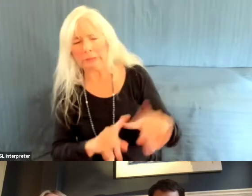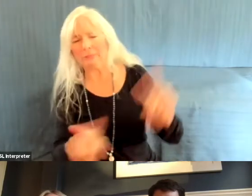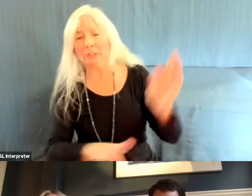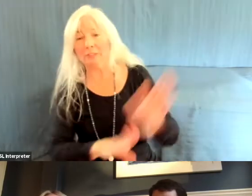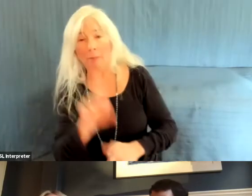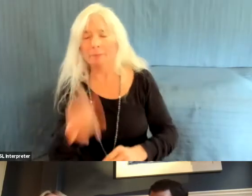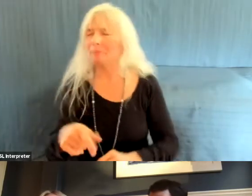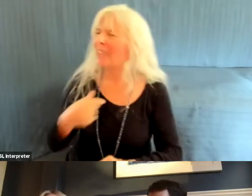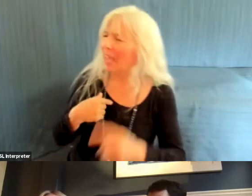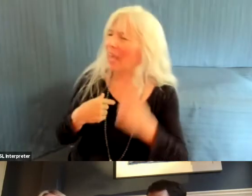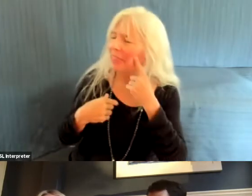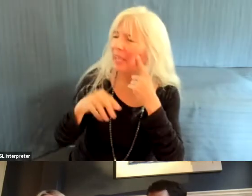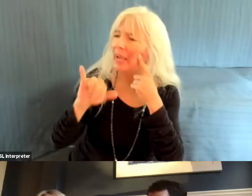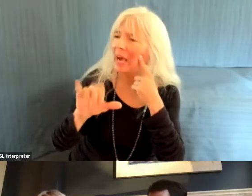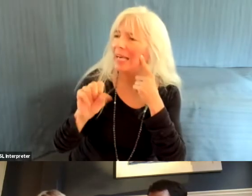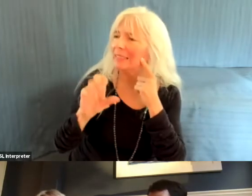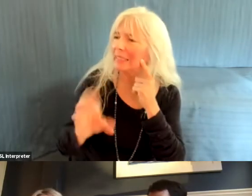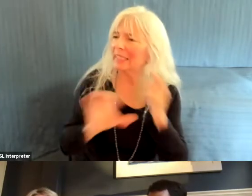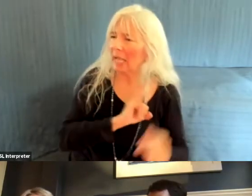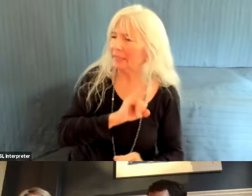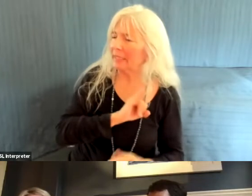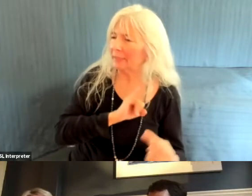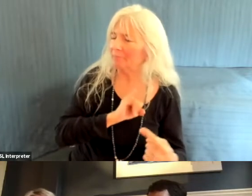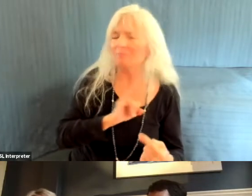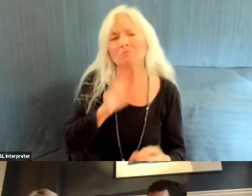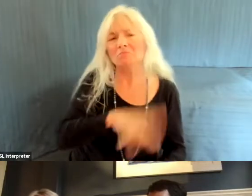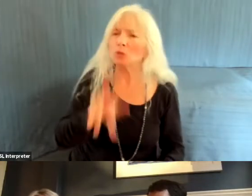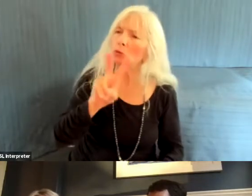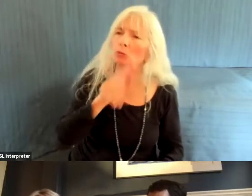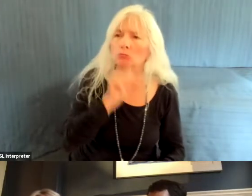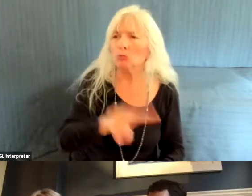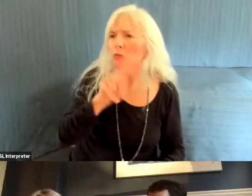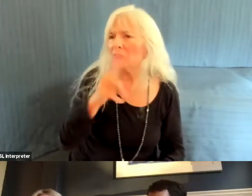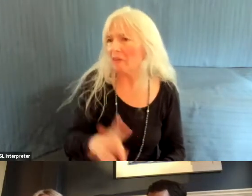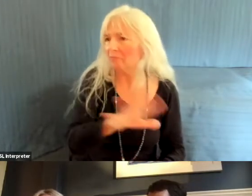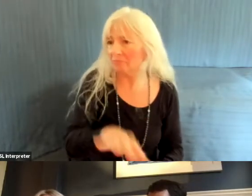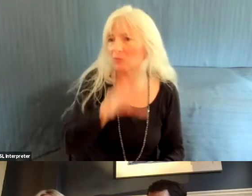I would say Isaac was around 2 or 2.5 years old. Okay.